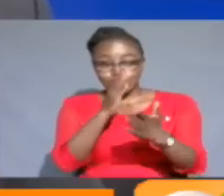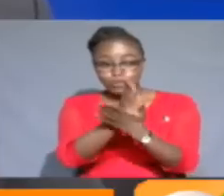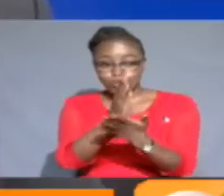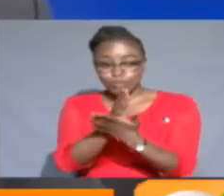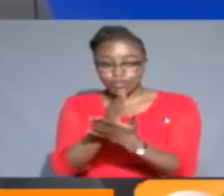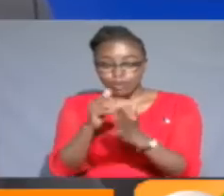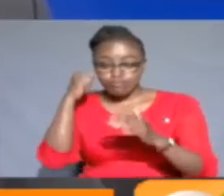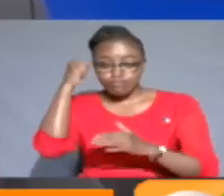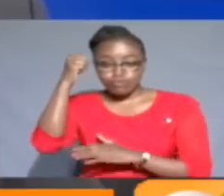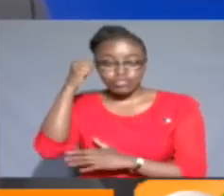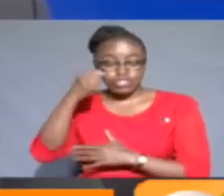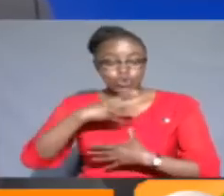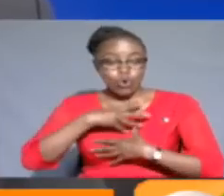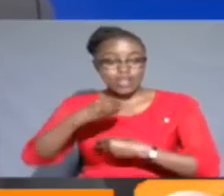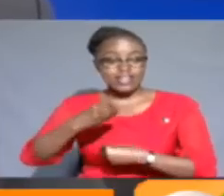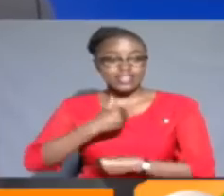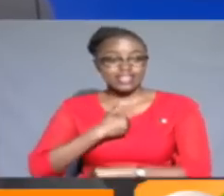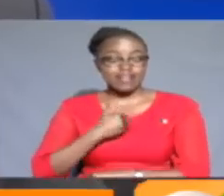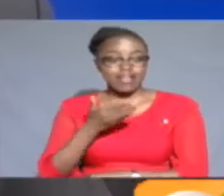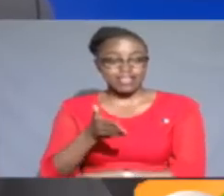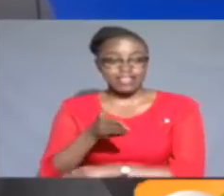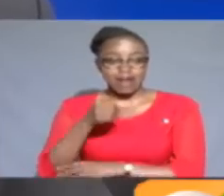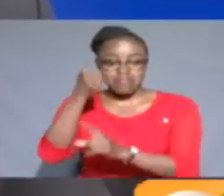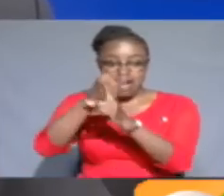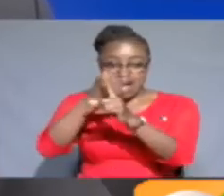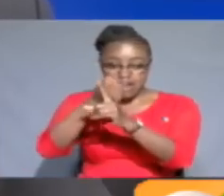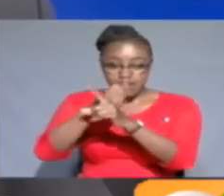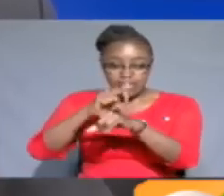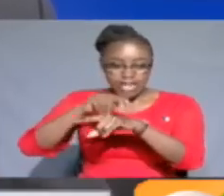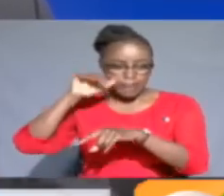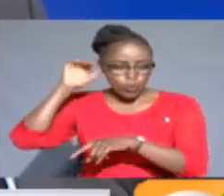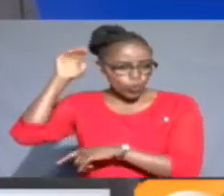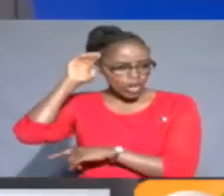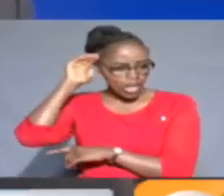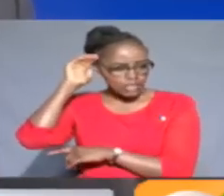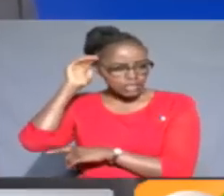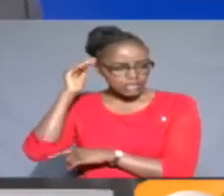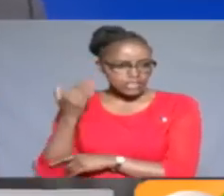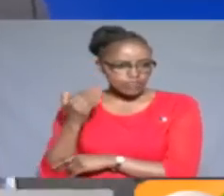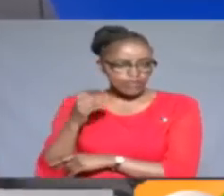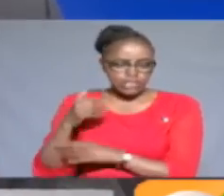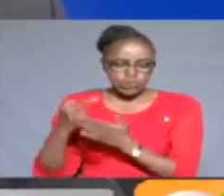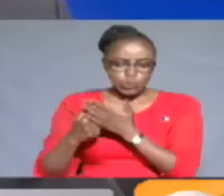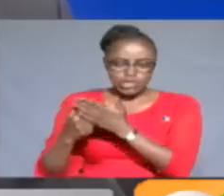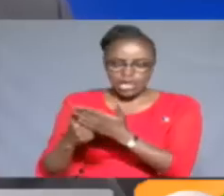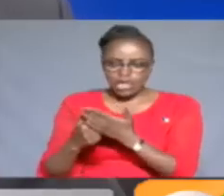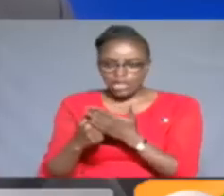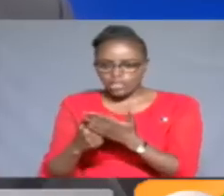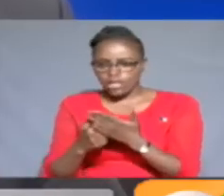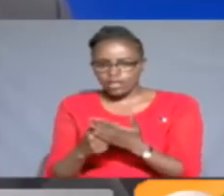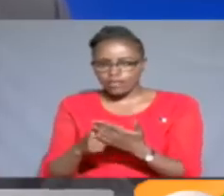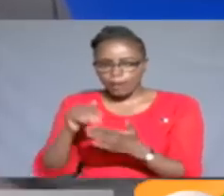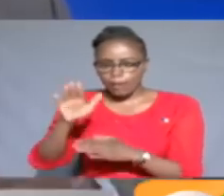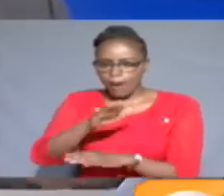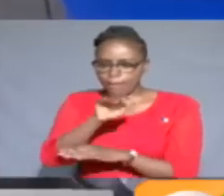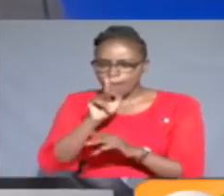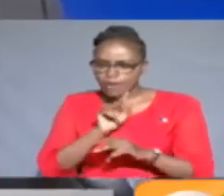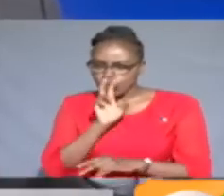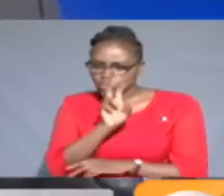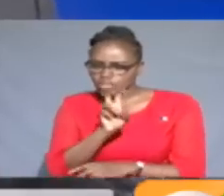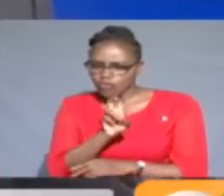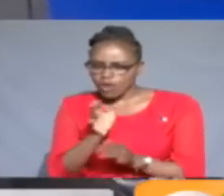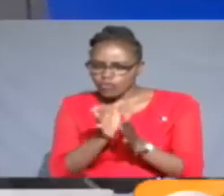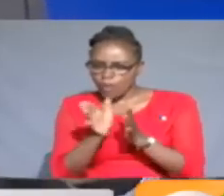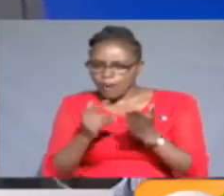having political interest. Actually, we fight it. So if you listen to debate in parliament, and normally people look at the